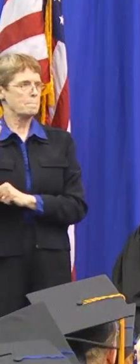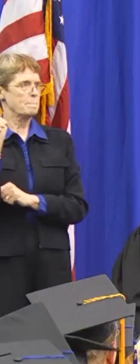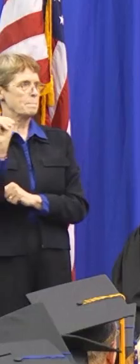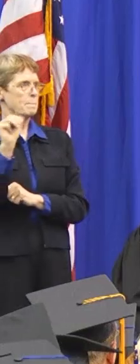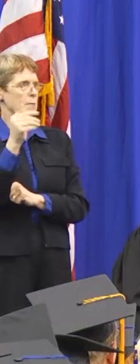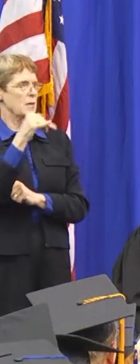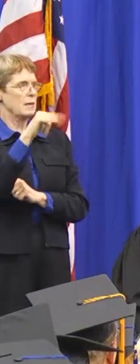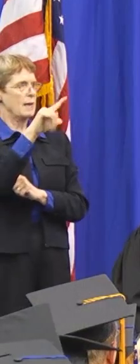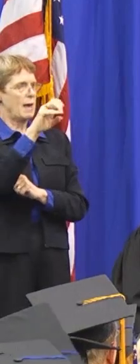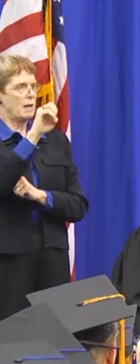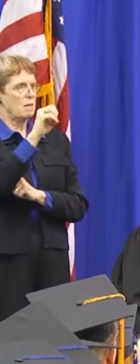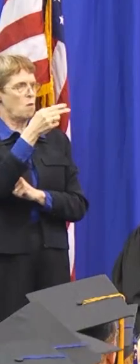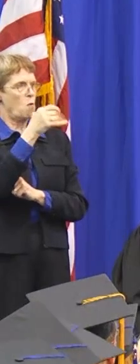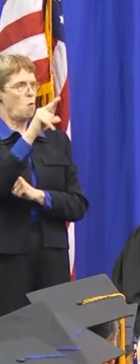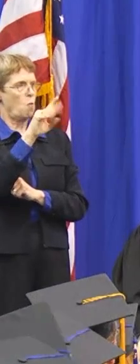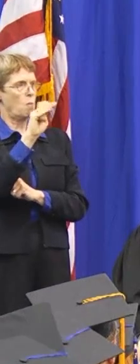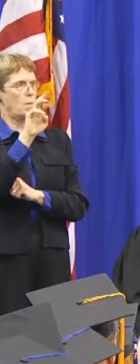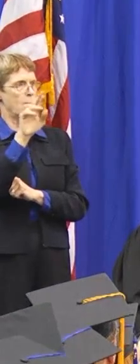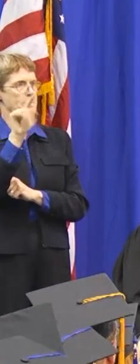Gail Hobart,